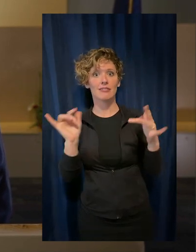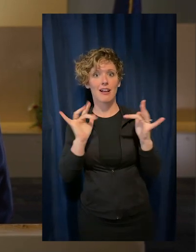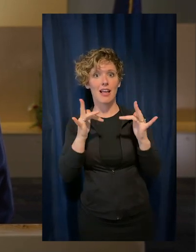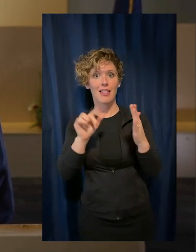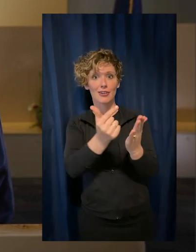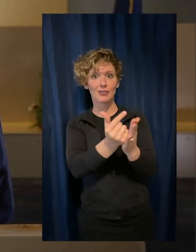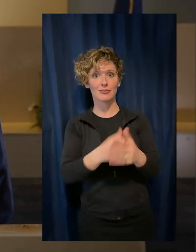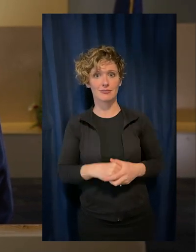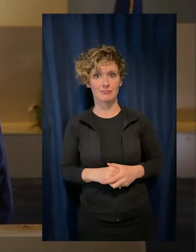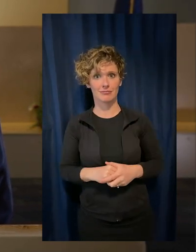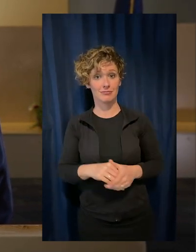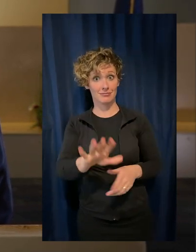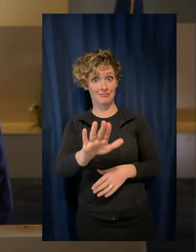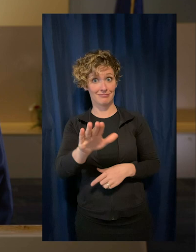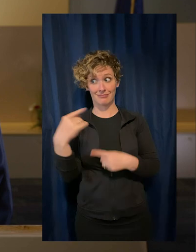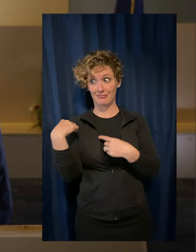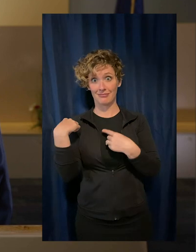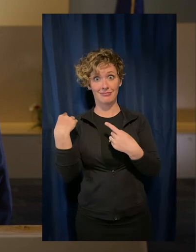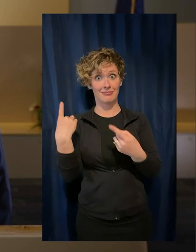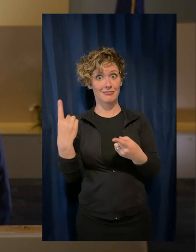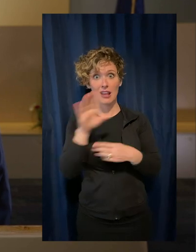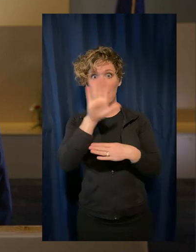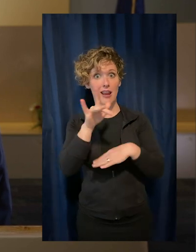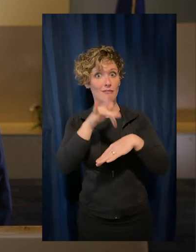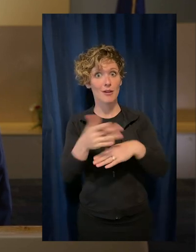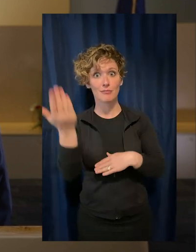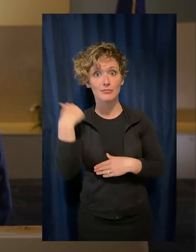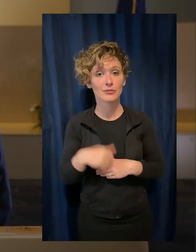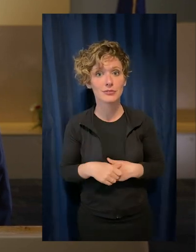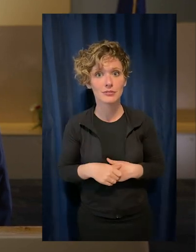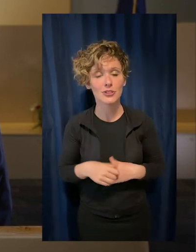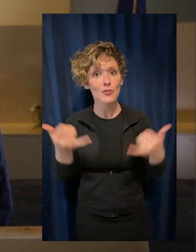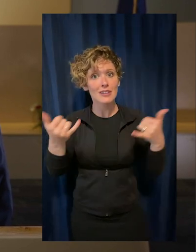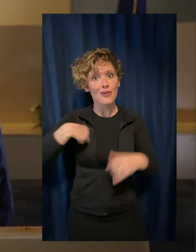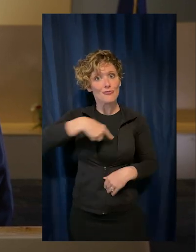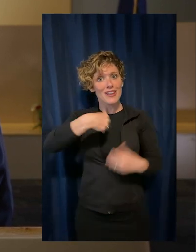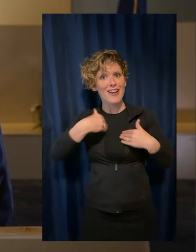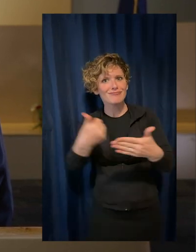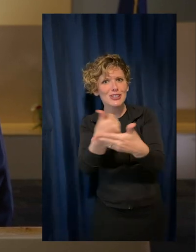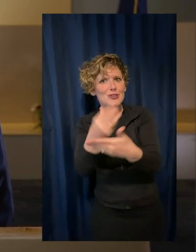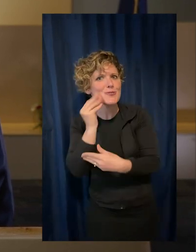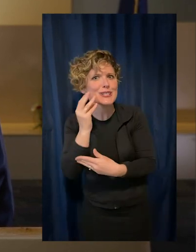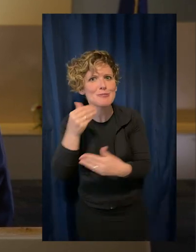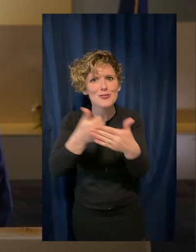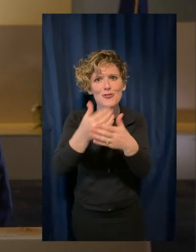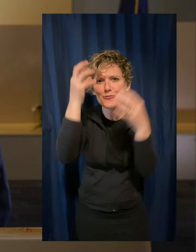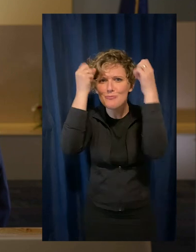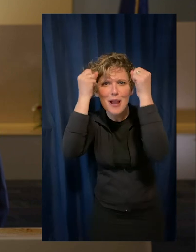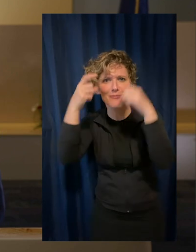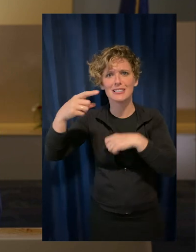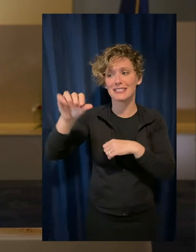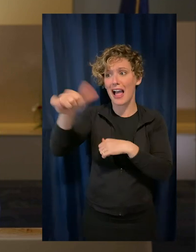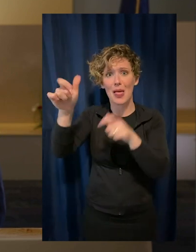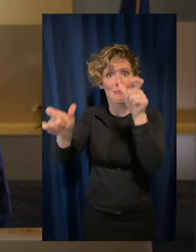before, and we, the class of 2020, are now having memories and experiences no one before us has had. We have